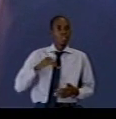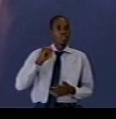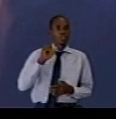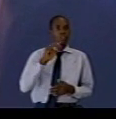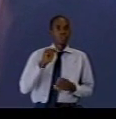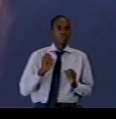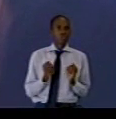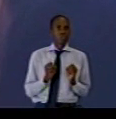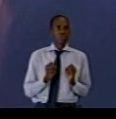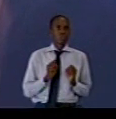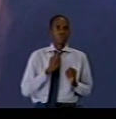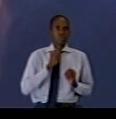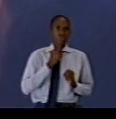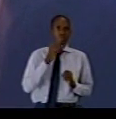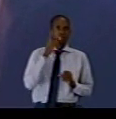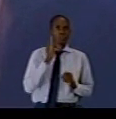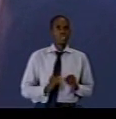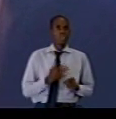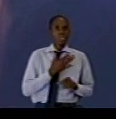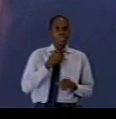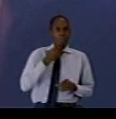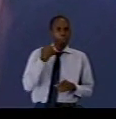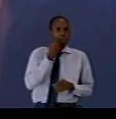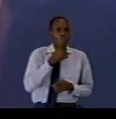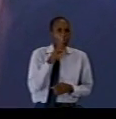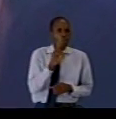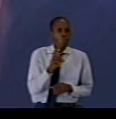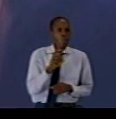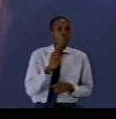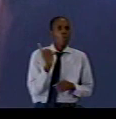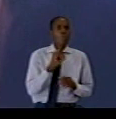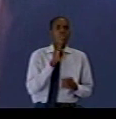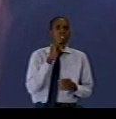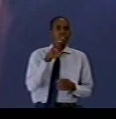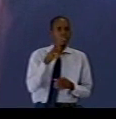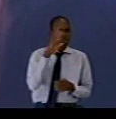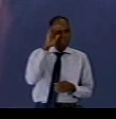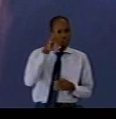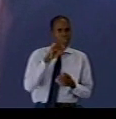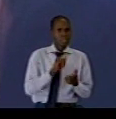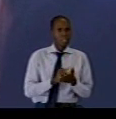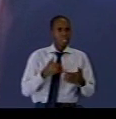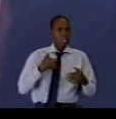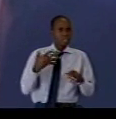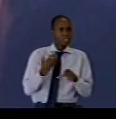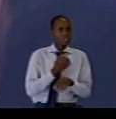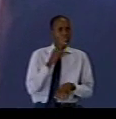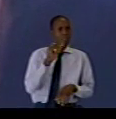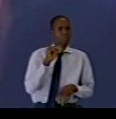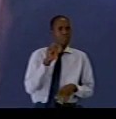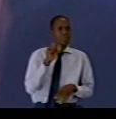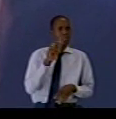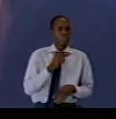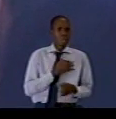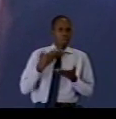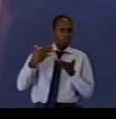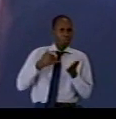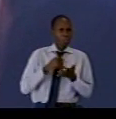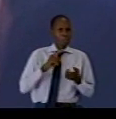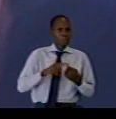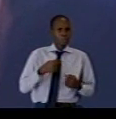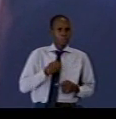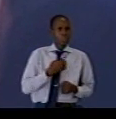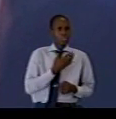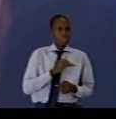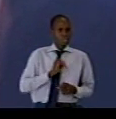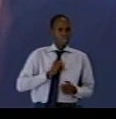very exceedingly and said, Who? Where is he that hath taken venison and brought it me? And I